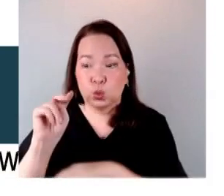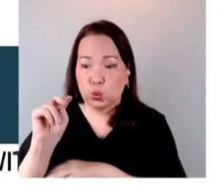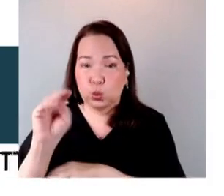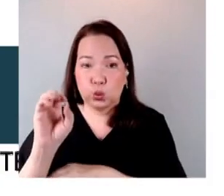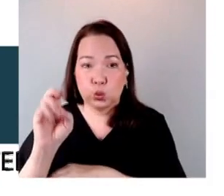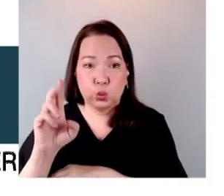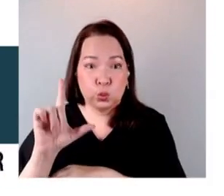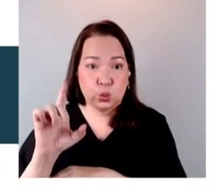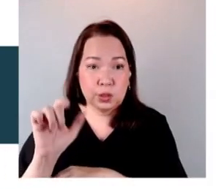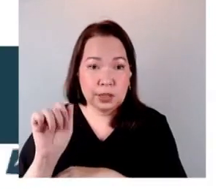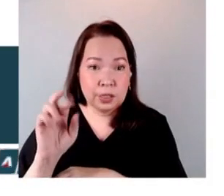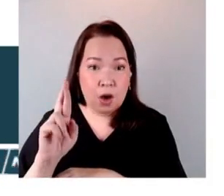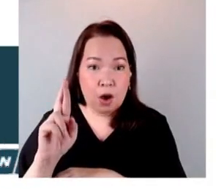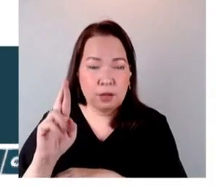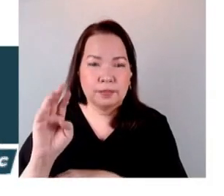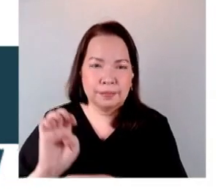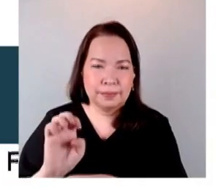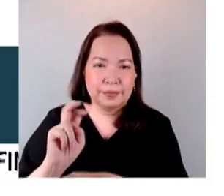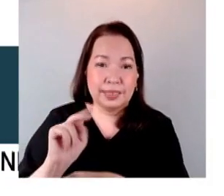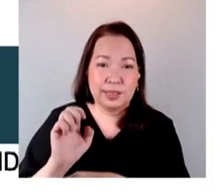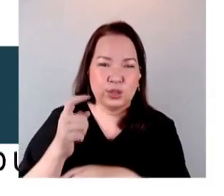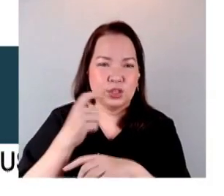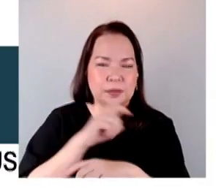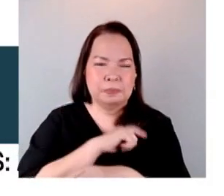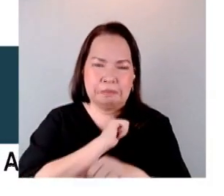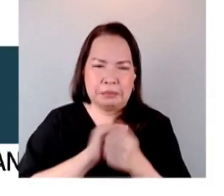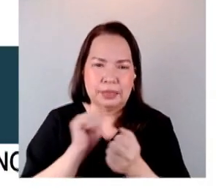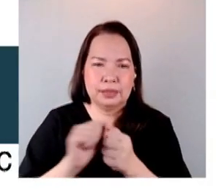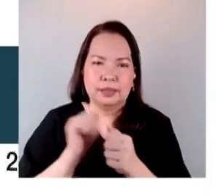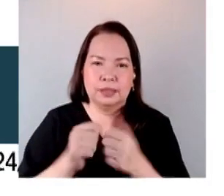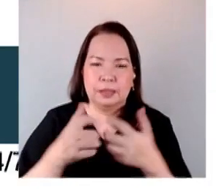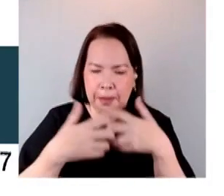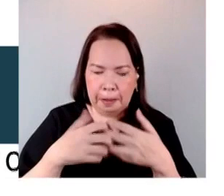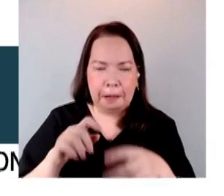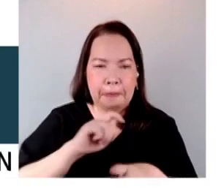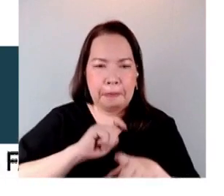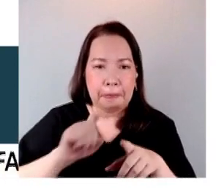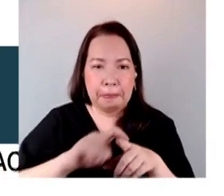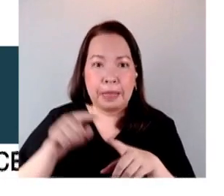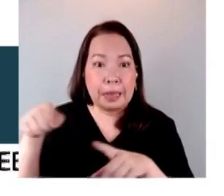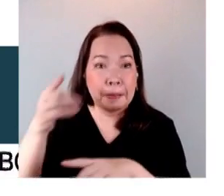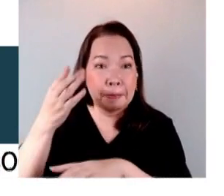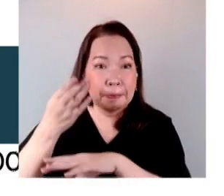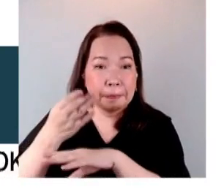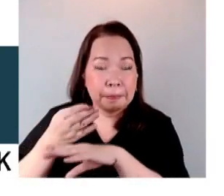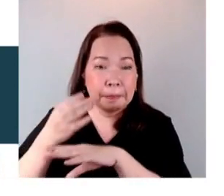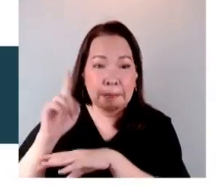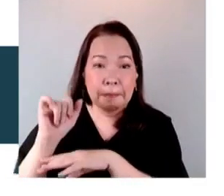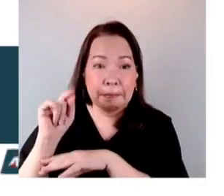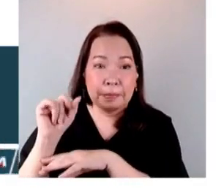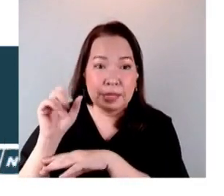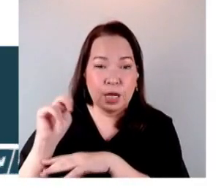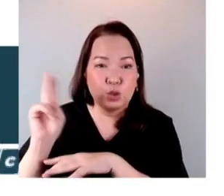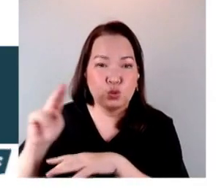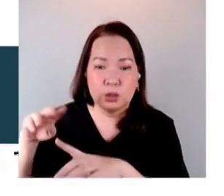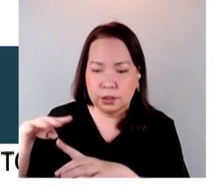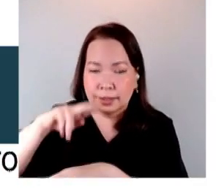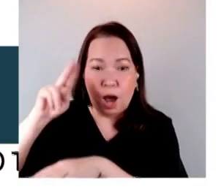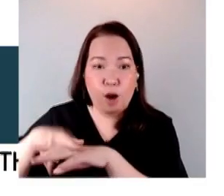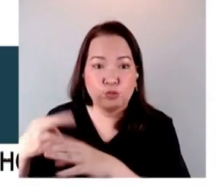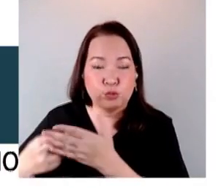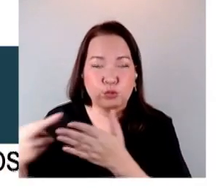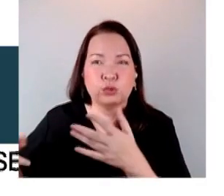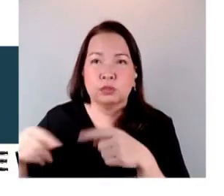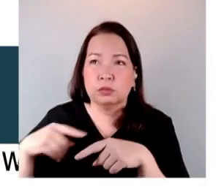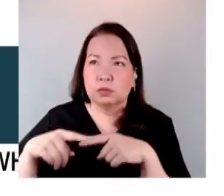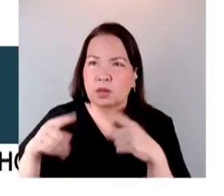interview, he also mentioned the Bataan Nuclear Power Plant. Can you actually revisit that, re-examine the BNPP without settling